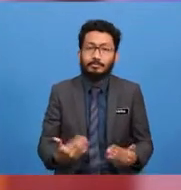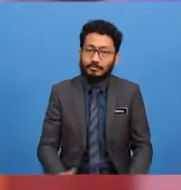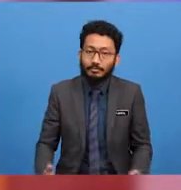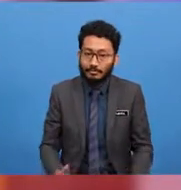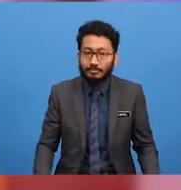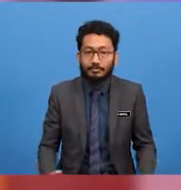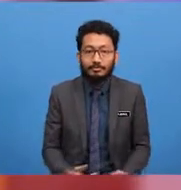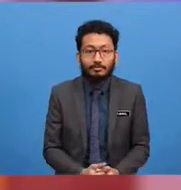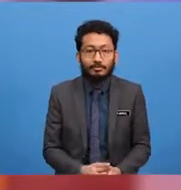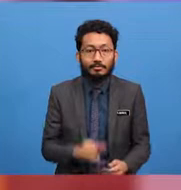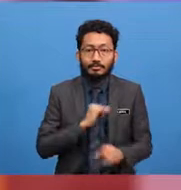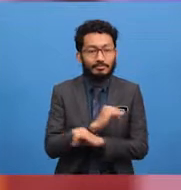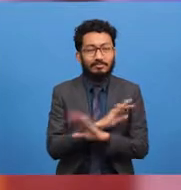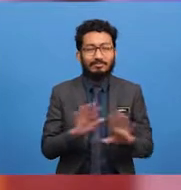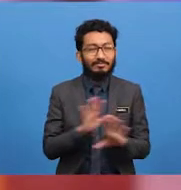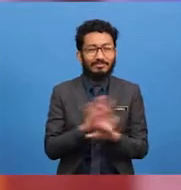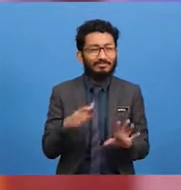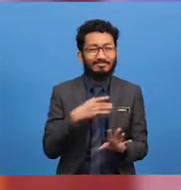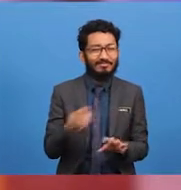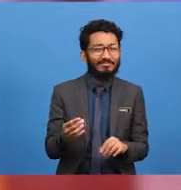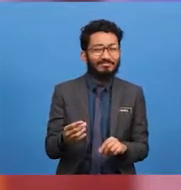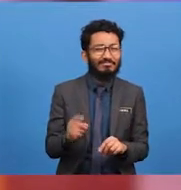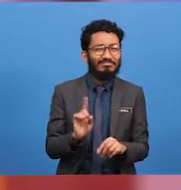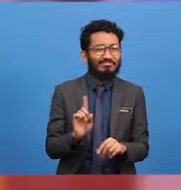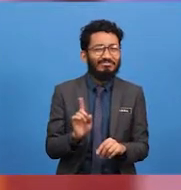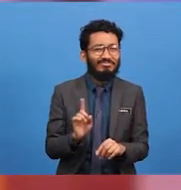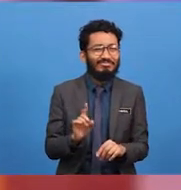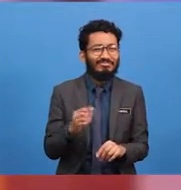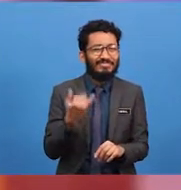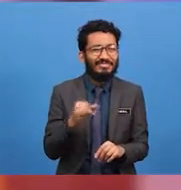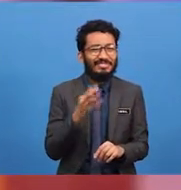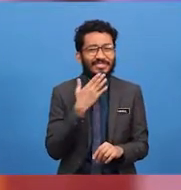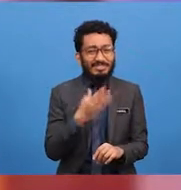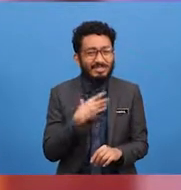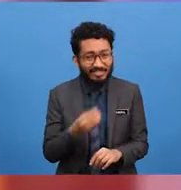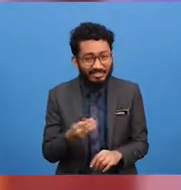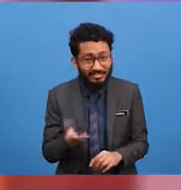like the color. Do you like these shorts?